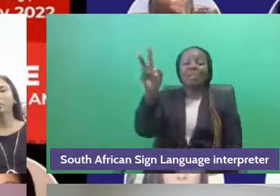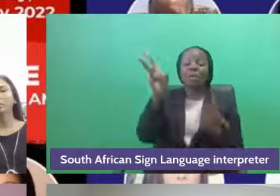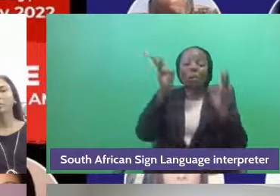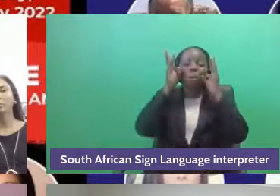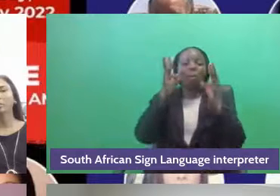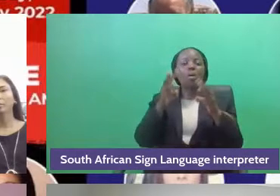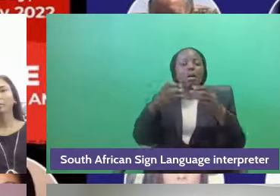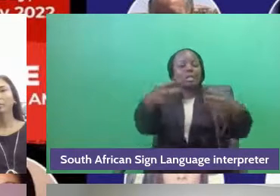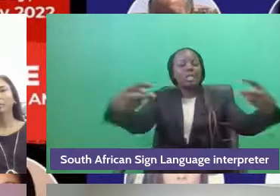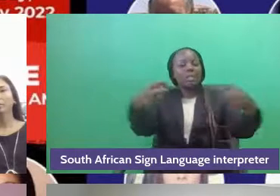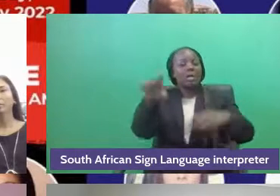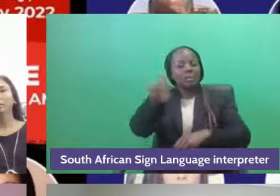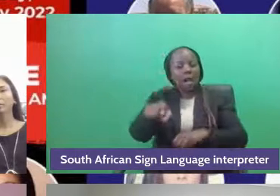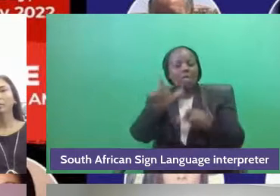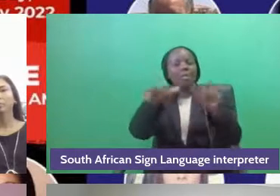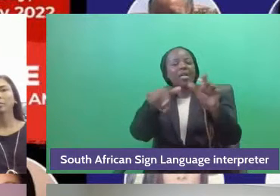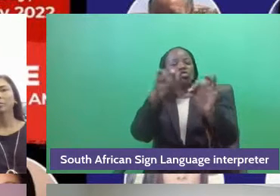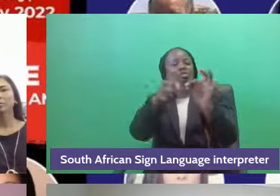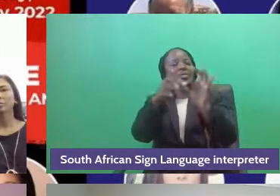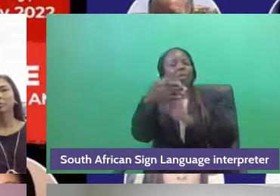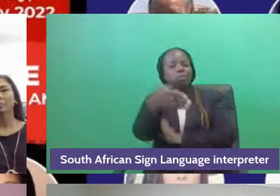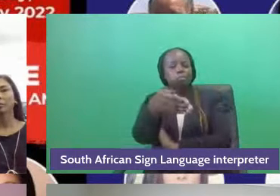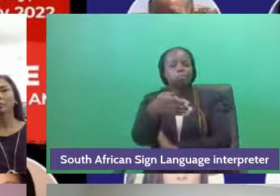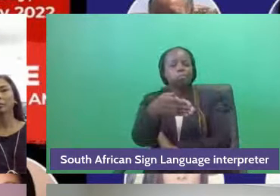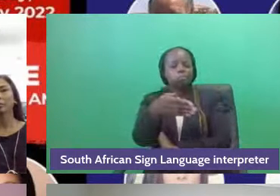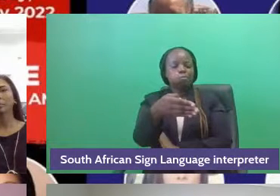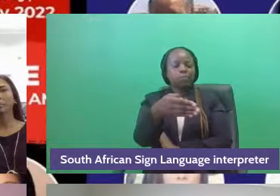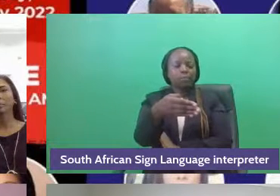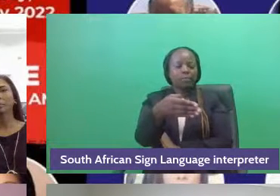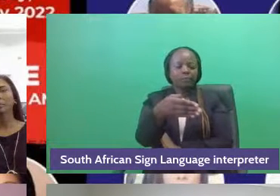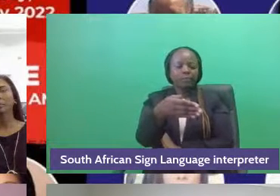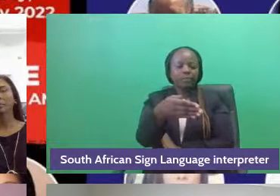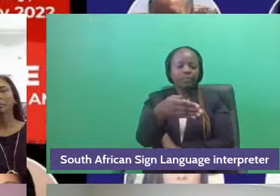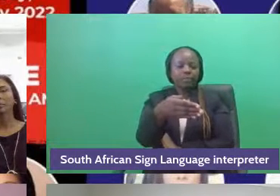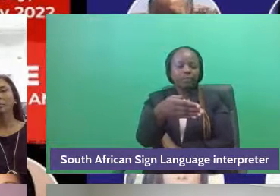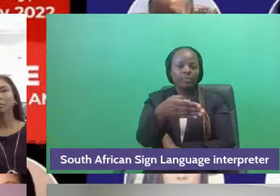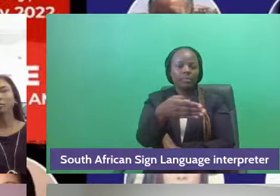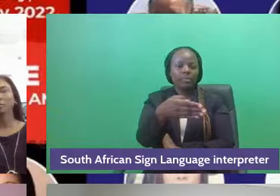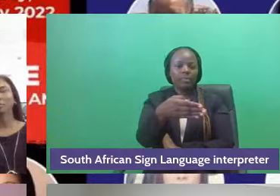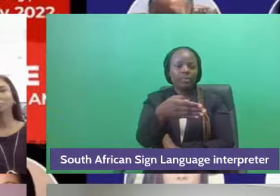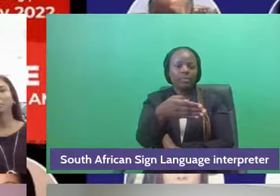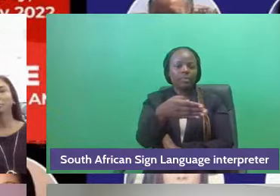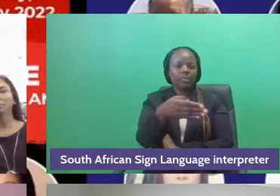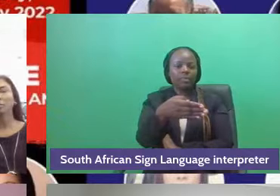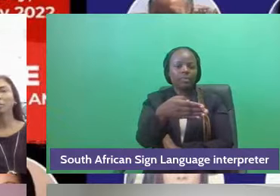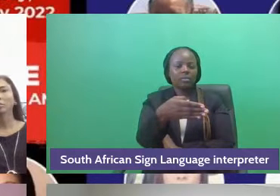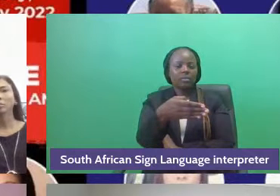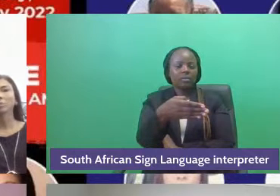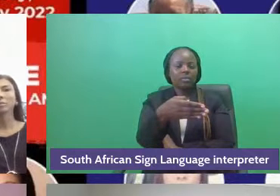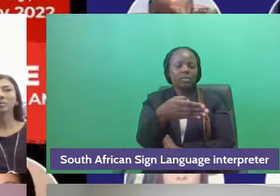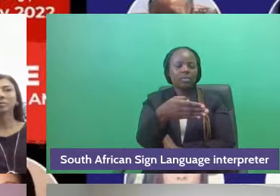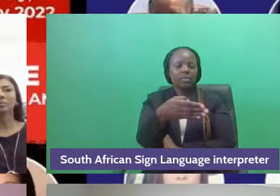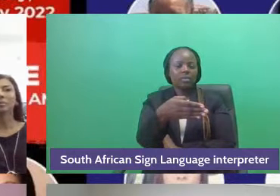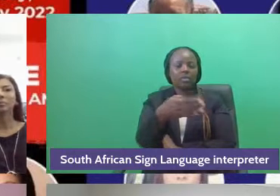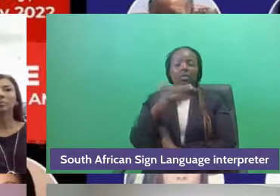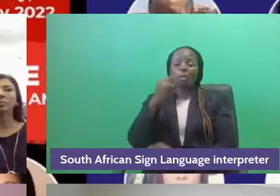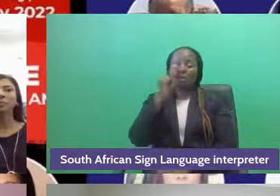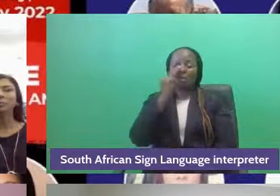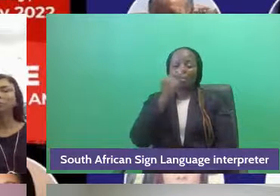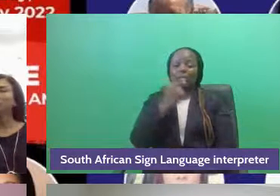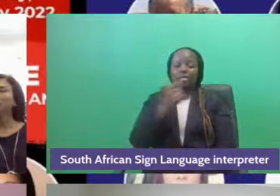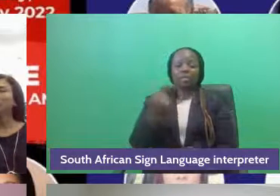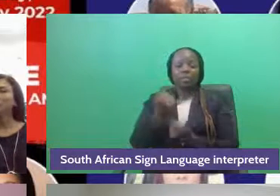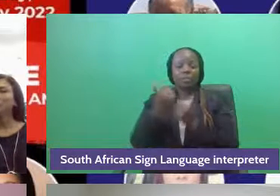subtitles or there's a person interpreting. So as a pastor said in our program, our Life Skills program,